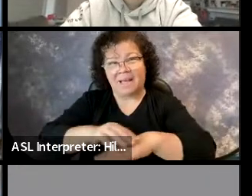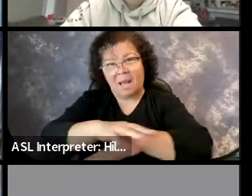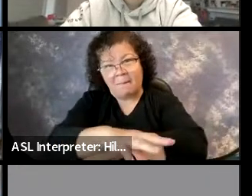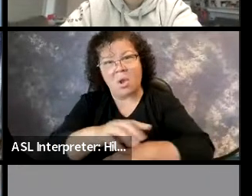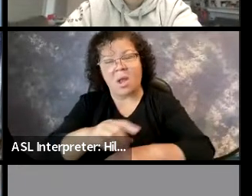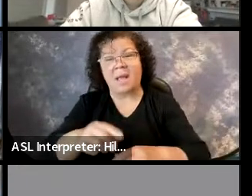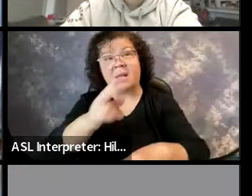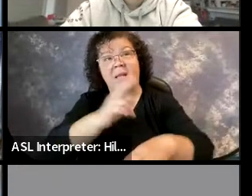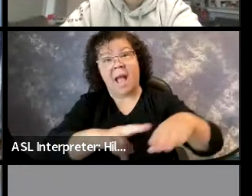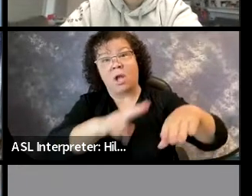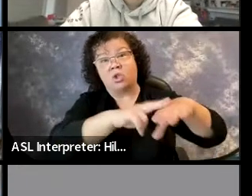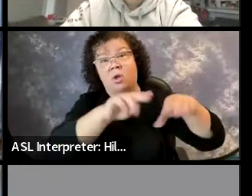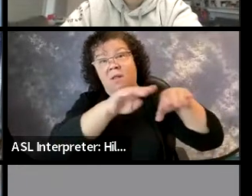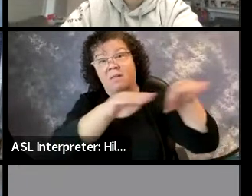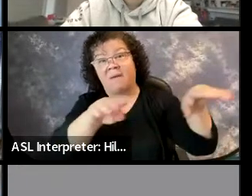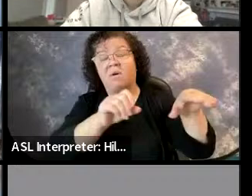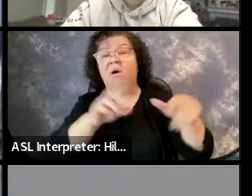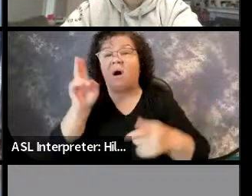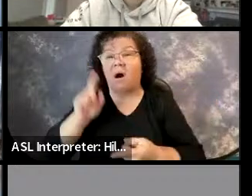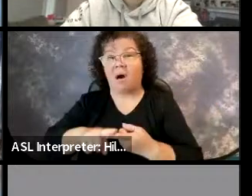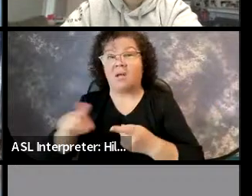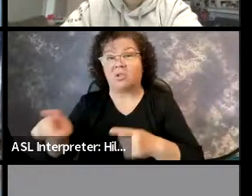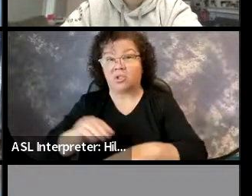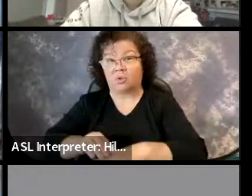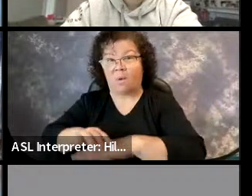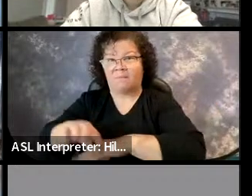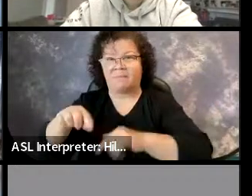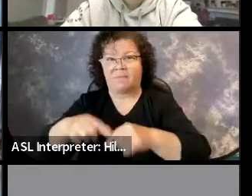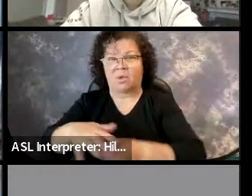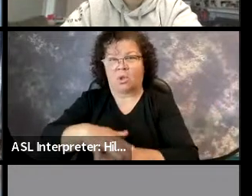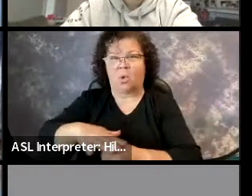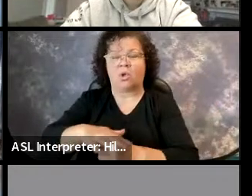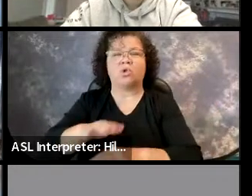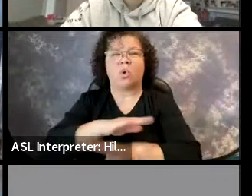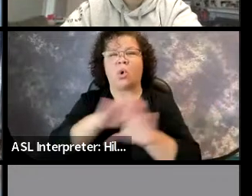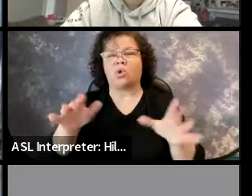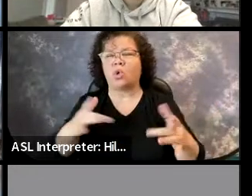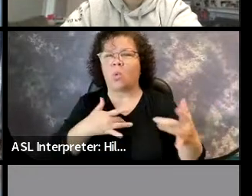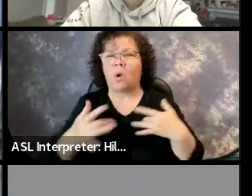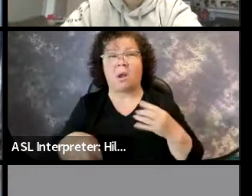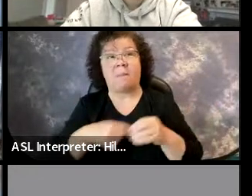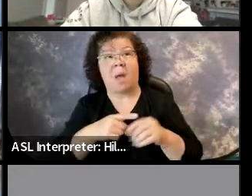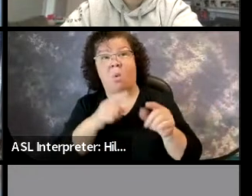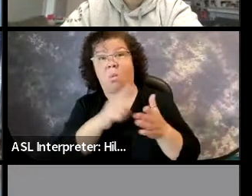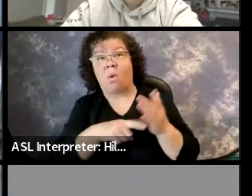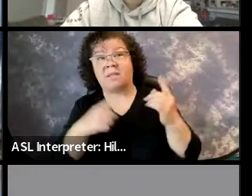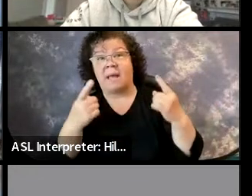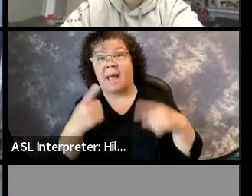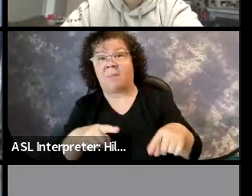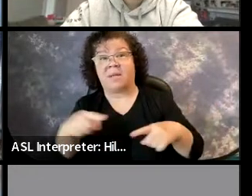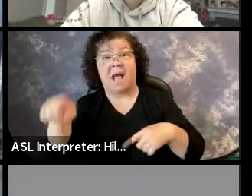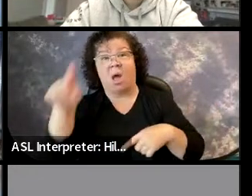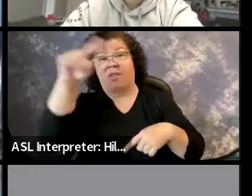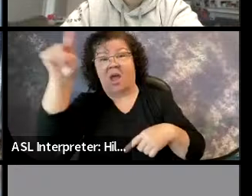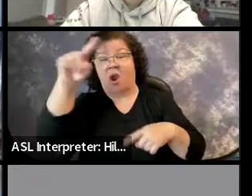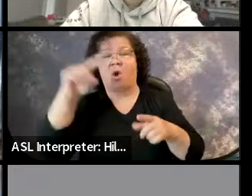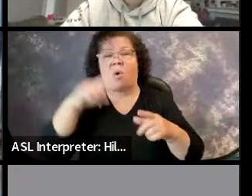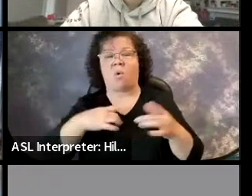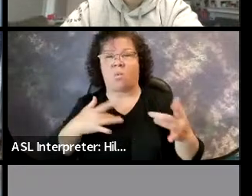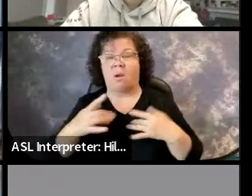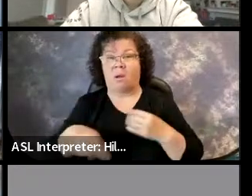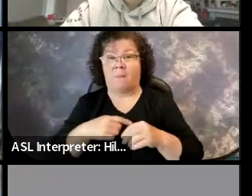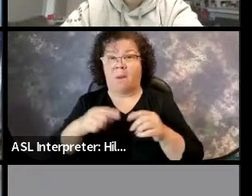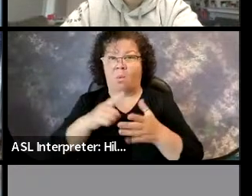nationally until you make an imprint locally. So don't worry about the headlines nationally, worry about what's happening in Portland. And to the point about